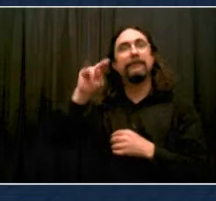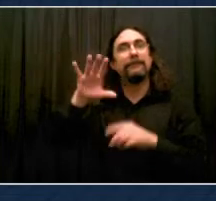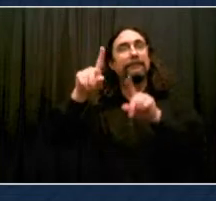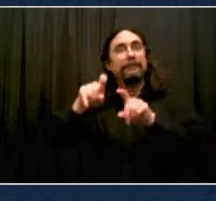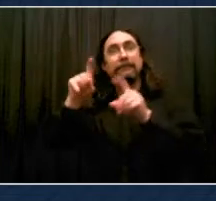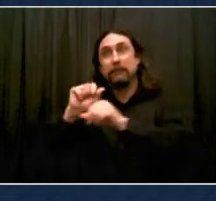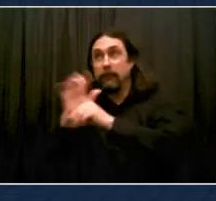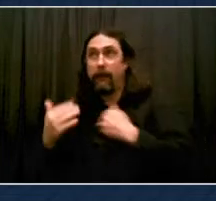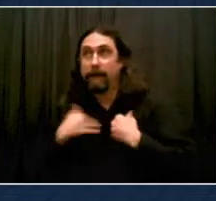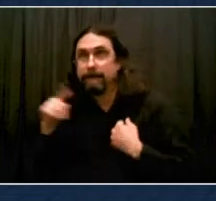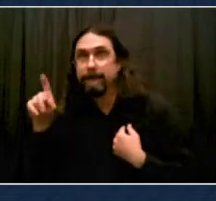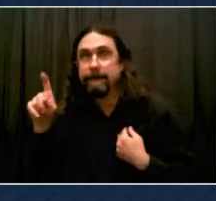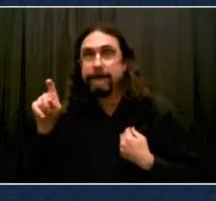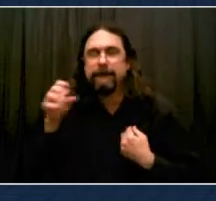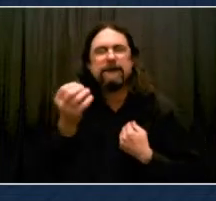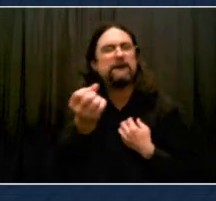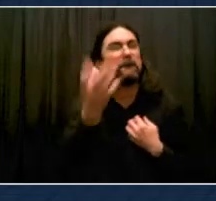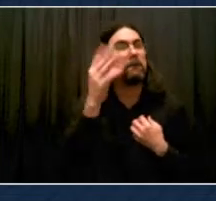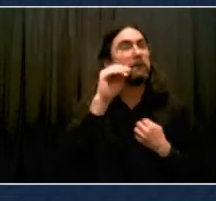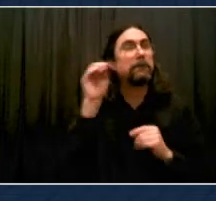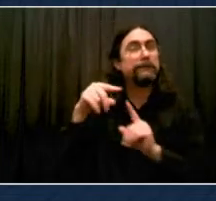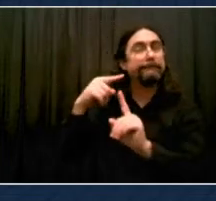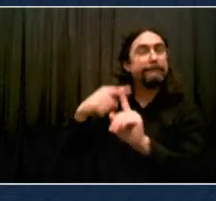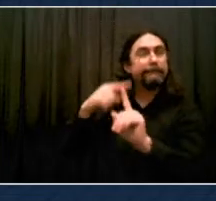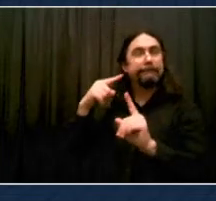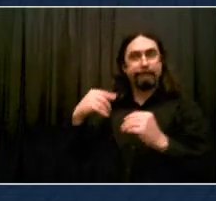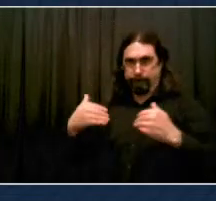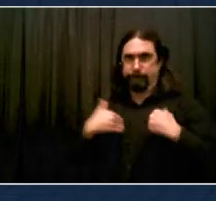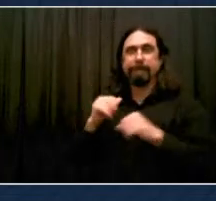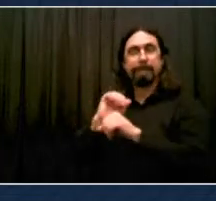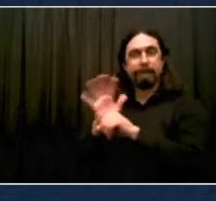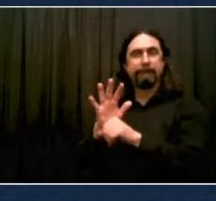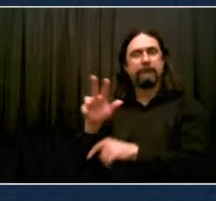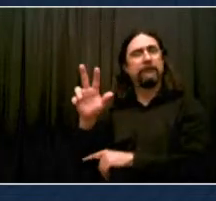COVID-19. Today's report on a 7-day rolling average,